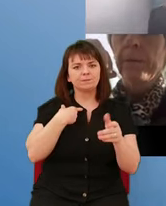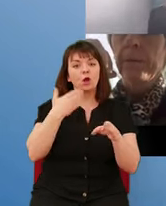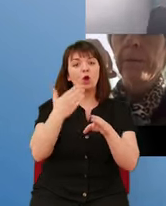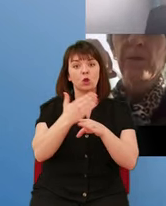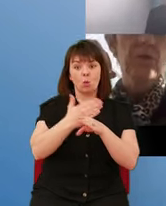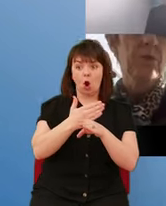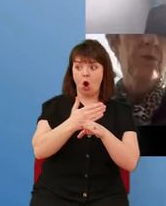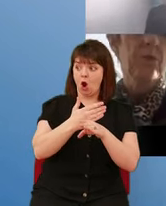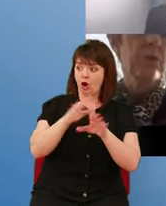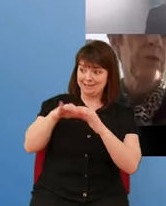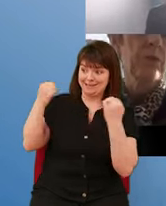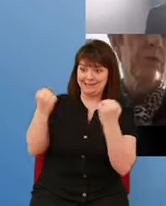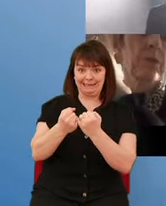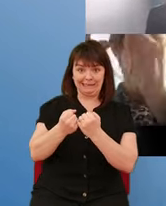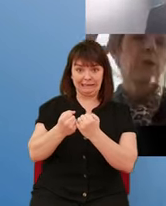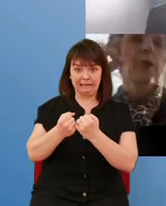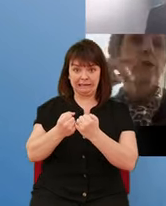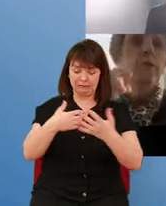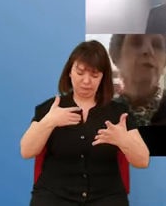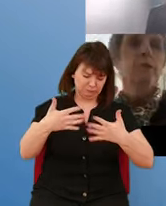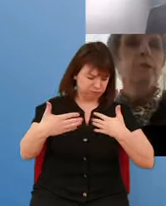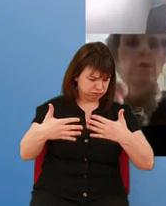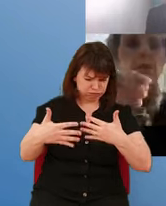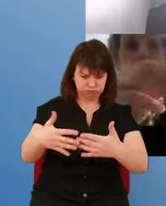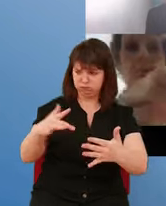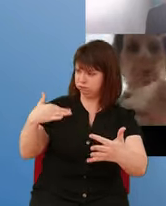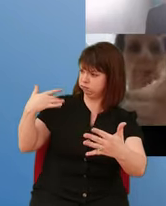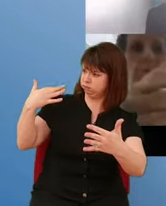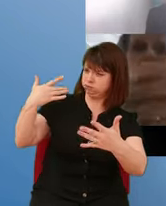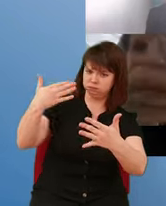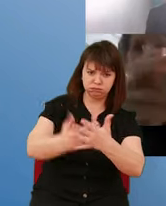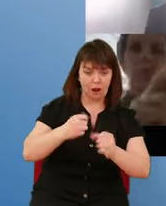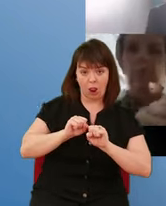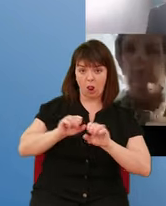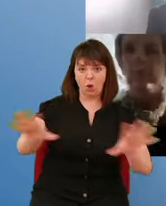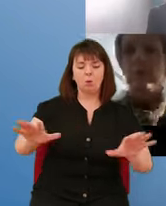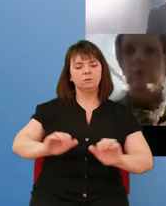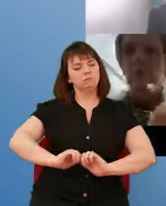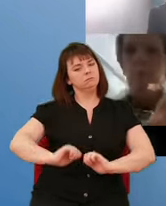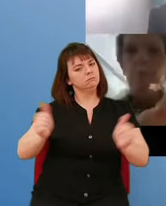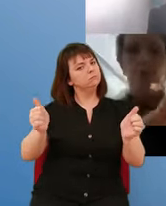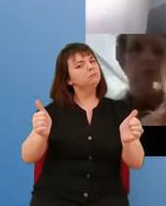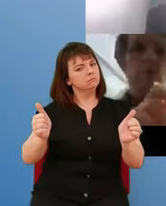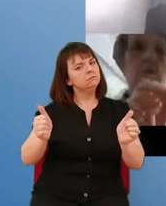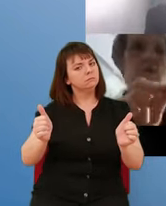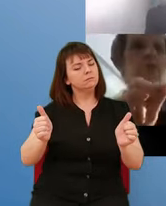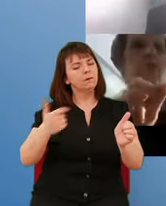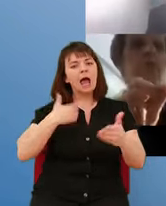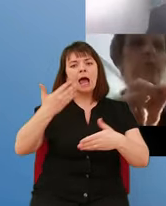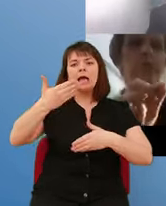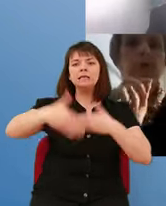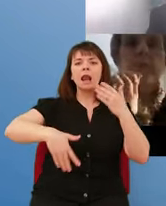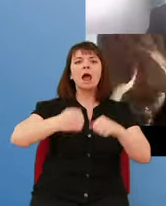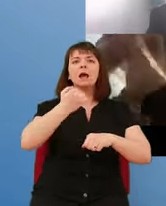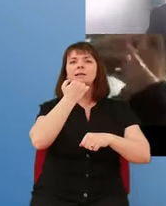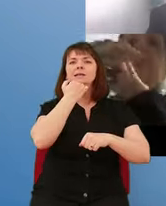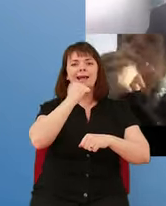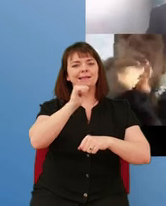the deadline we had of ourselves on the 6th of January to issue the launch pack to all